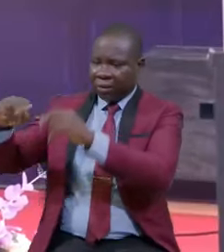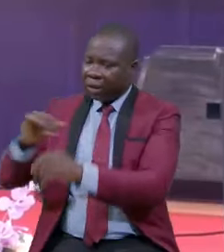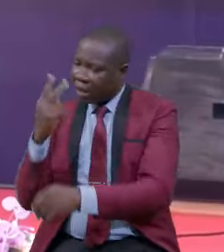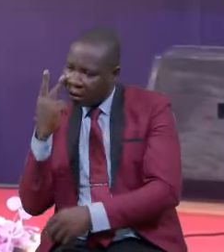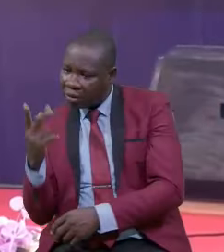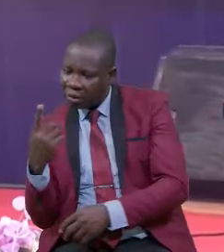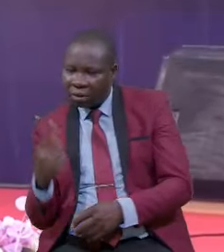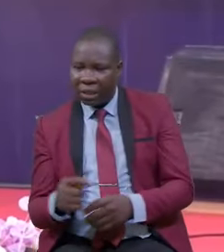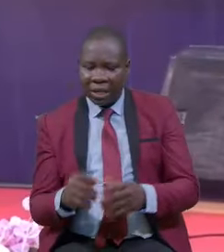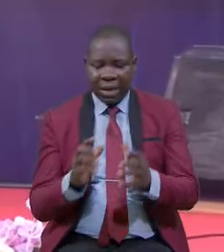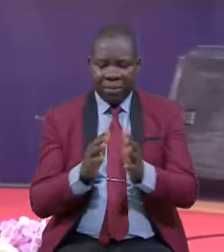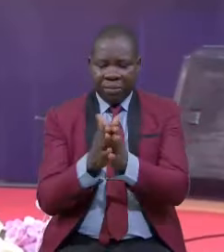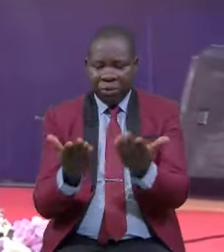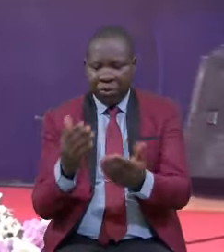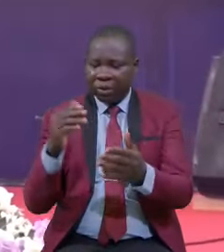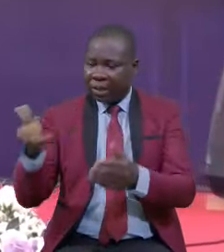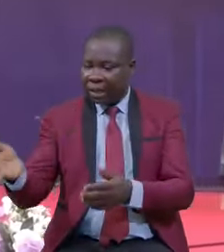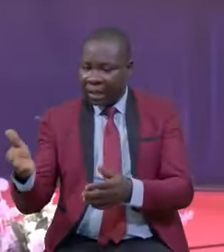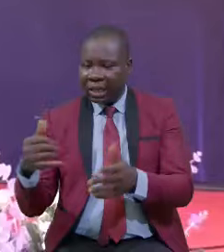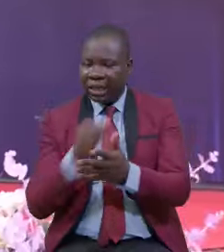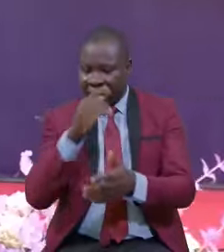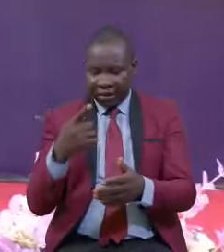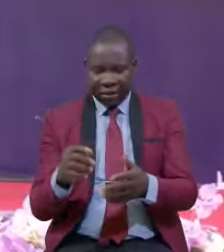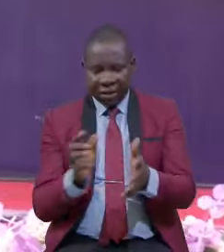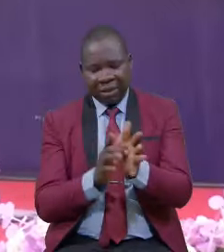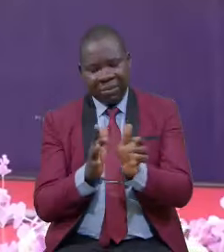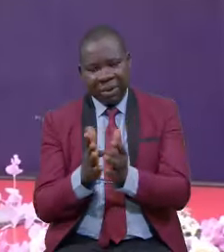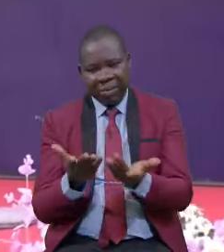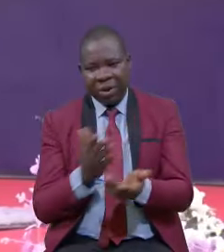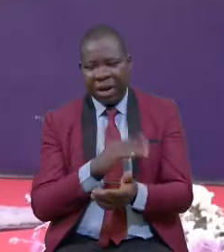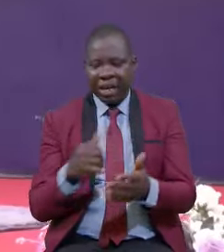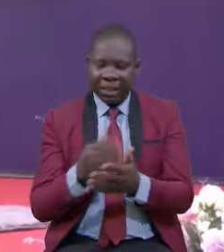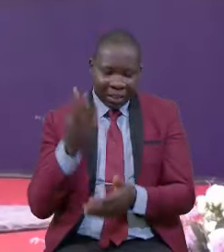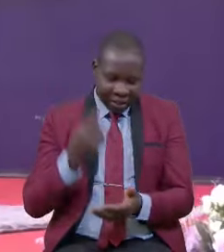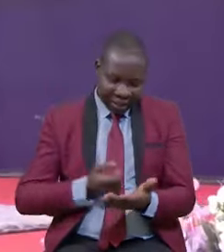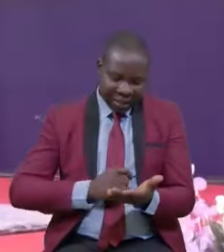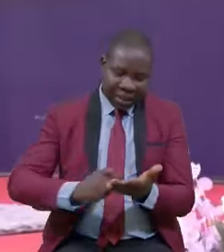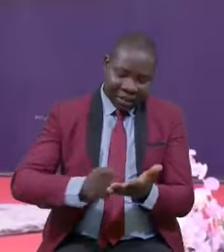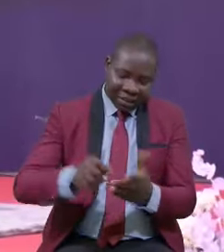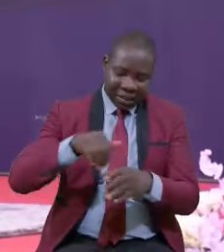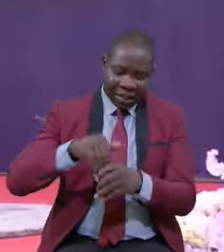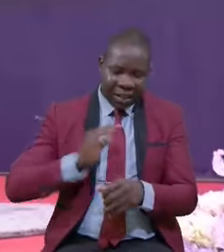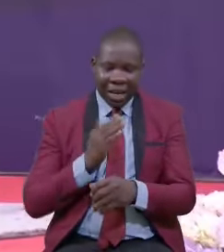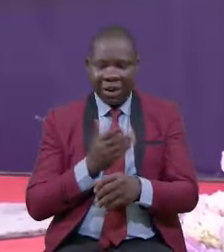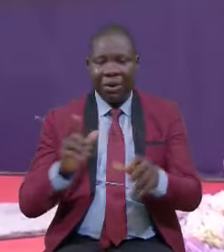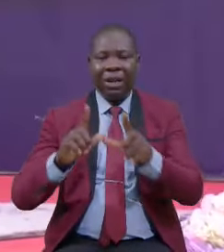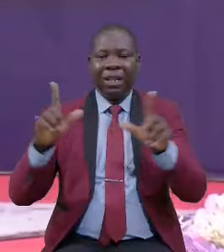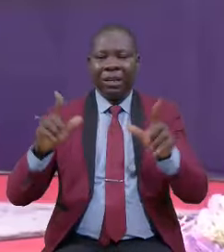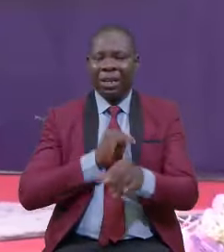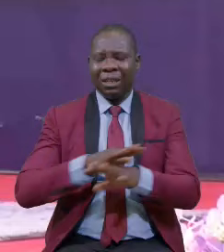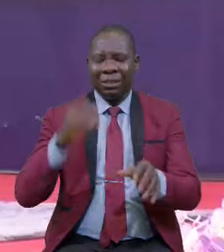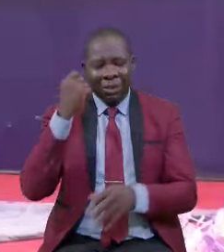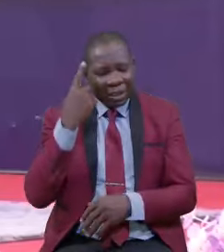translated to our language. To our language. I don't understand English. That's not an excuse anymore. If Chui is